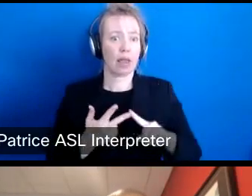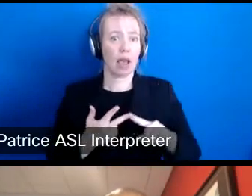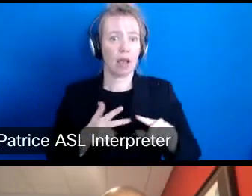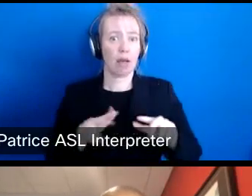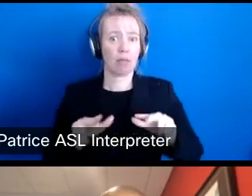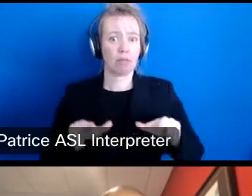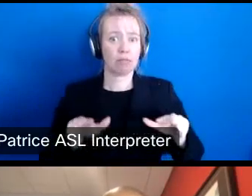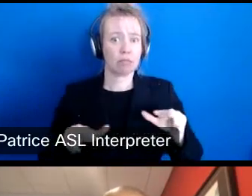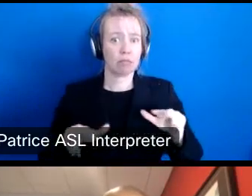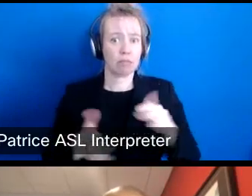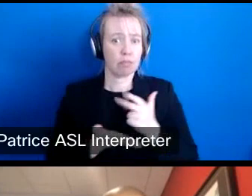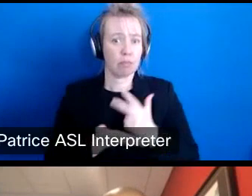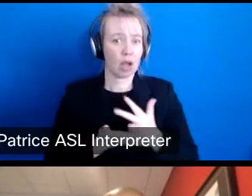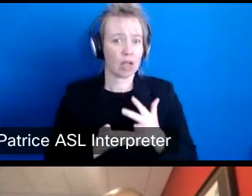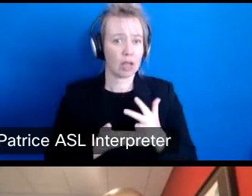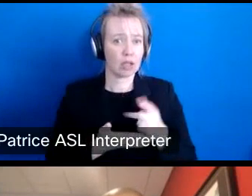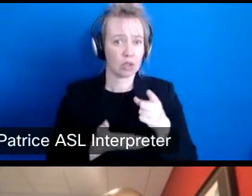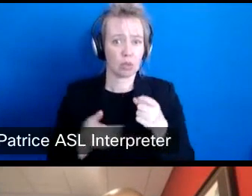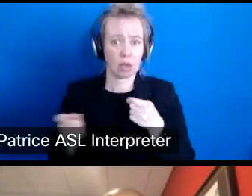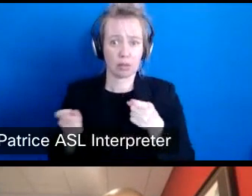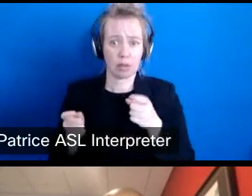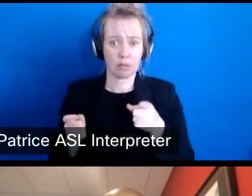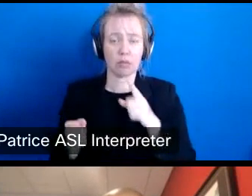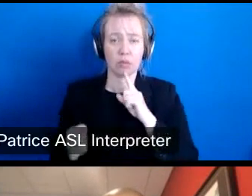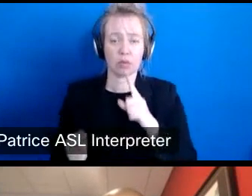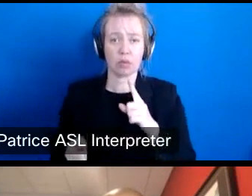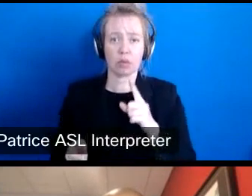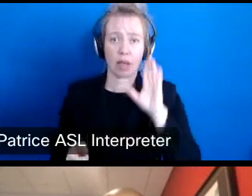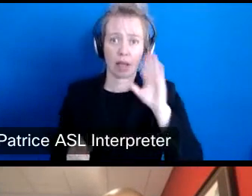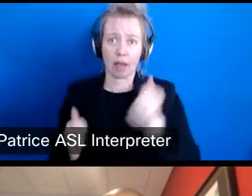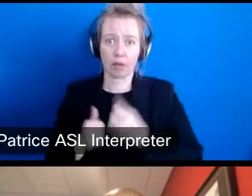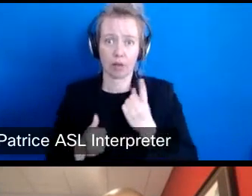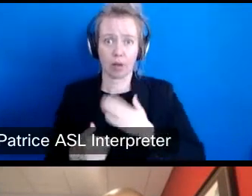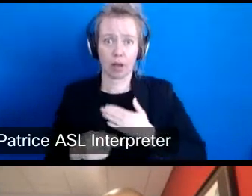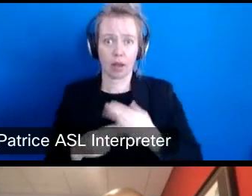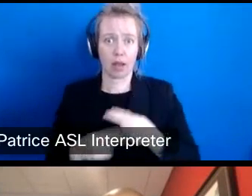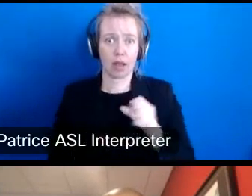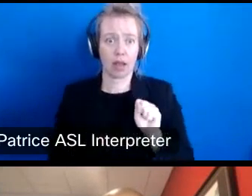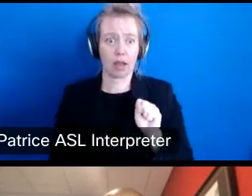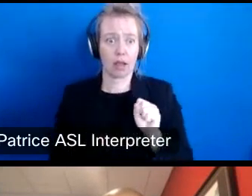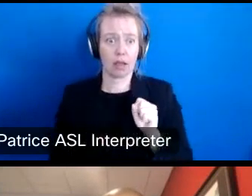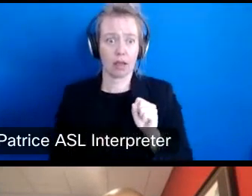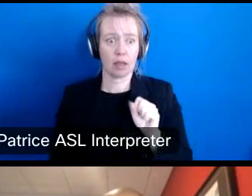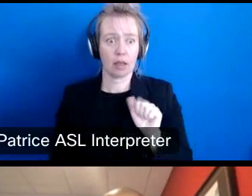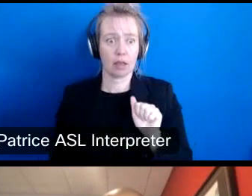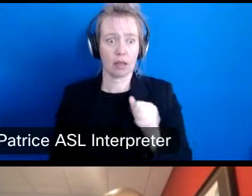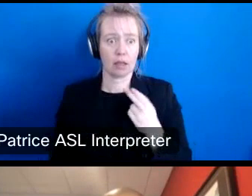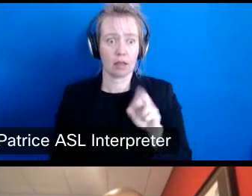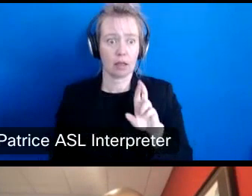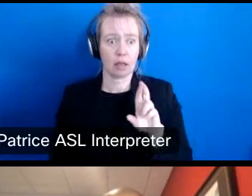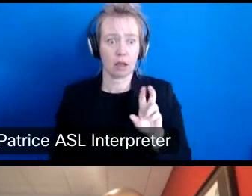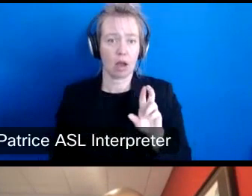the TSI concern, please? Sure. Thank you. Hi, everyone. My name is Sahar Nabai. I'm a traffic safety manager at